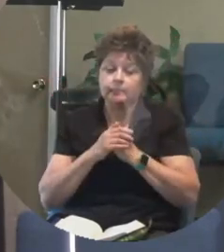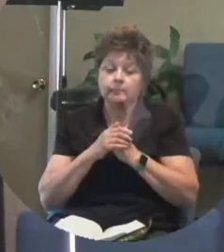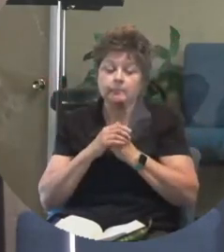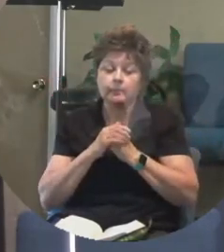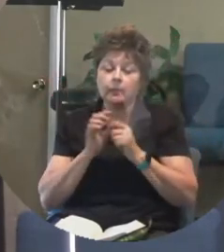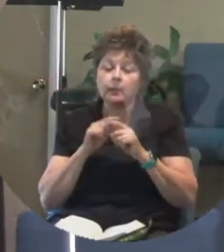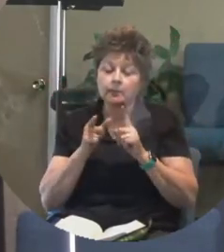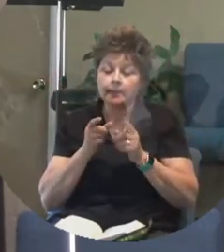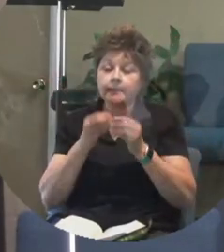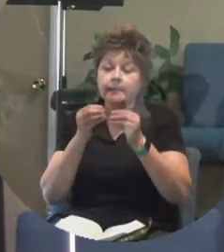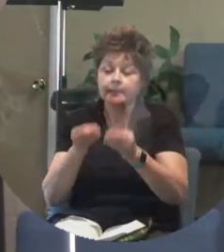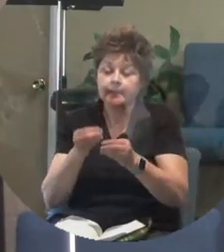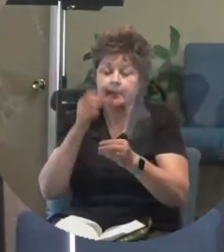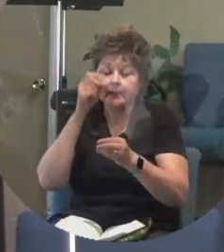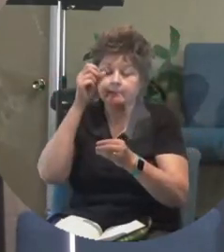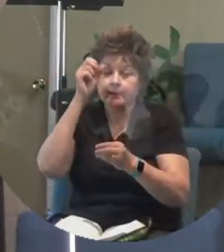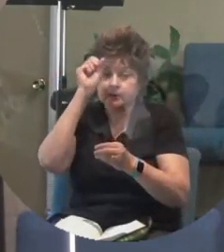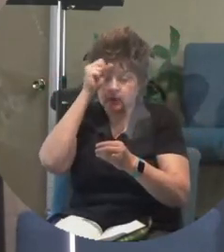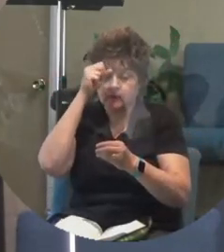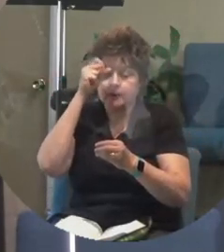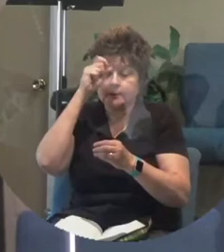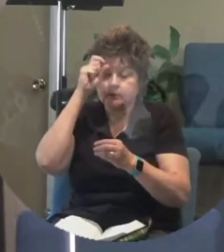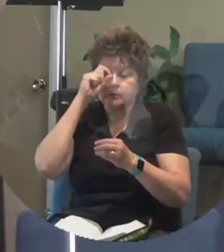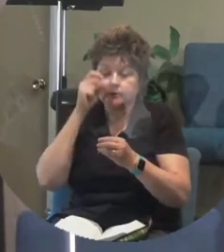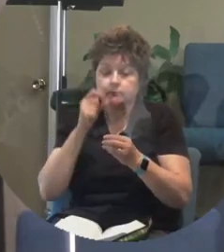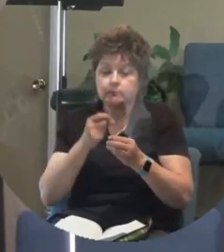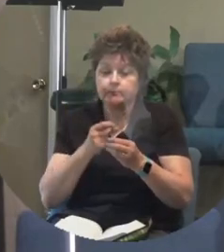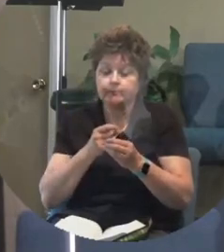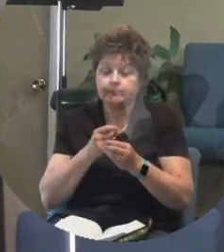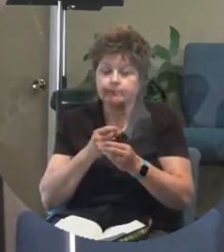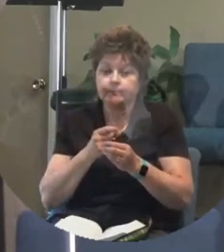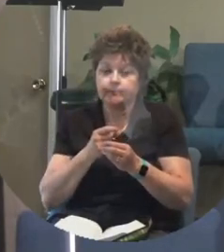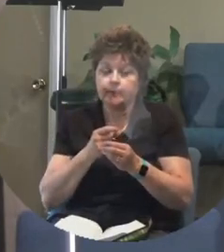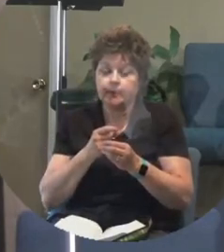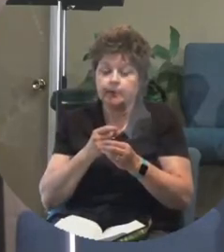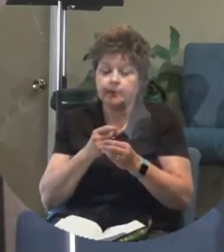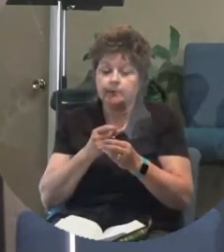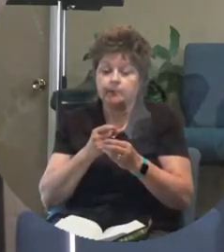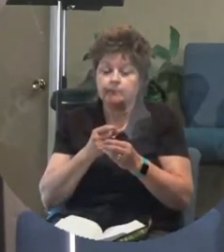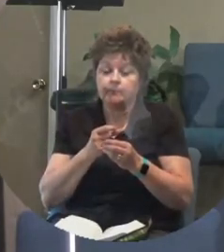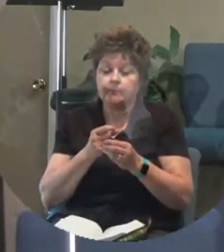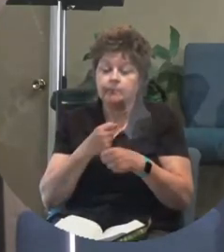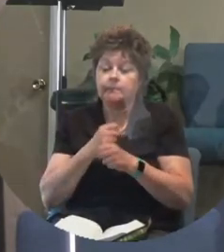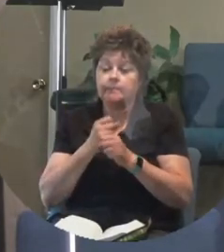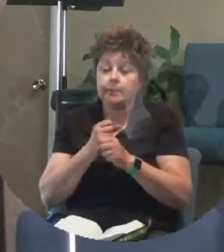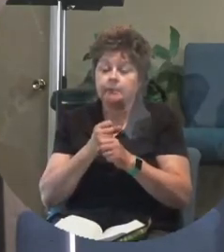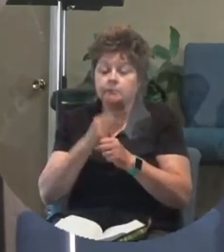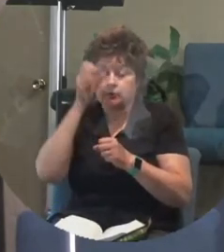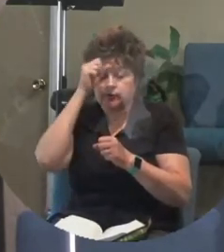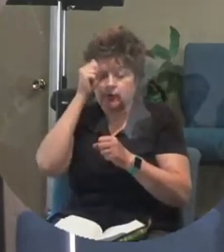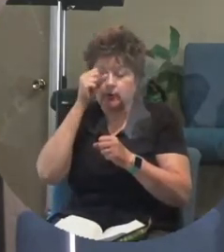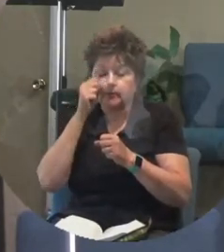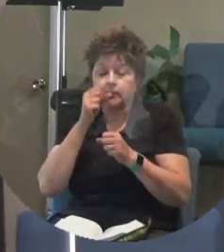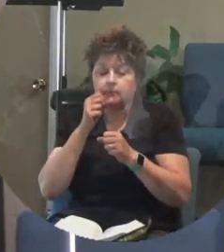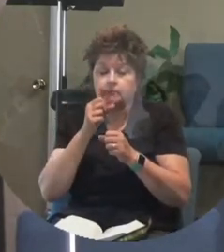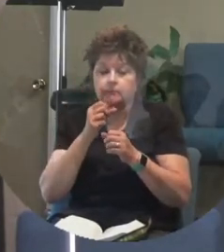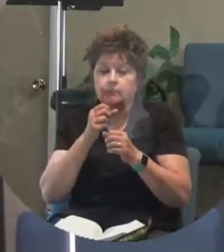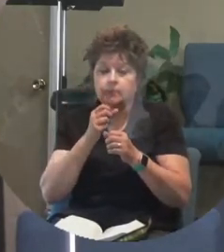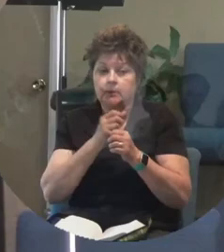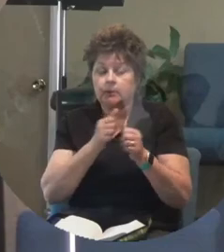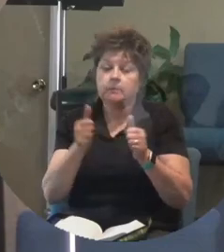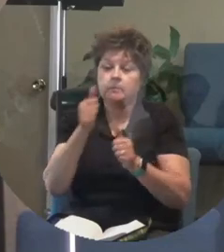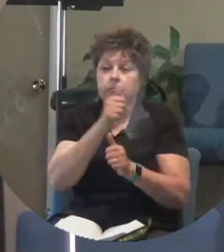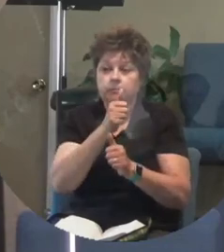But he gave Solomon this wisdom that brings Solomon above everyone else, all right? But Solomon still isn't bright as